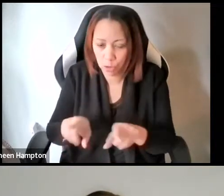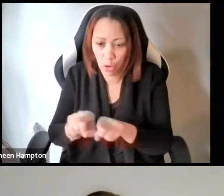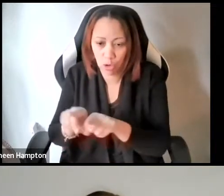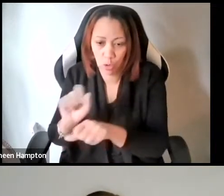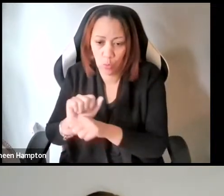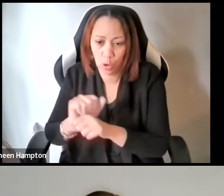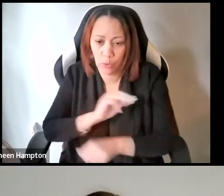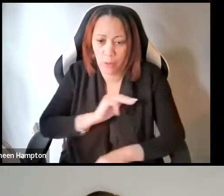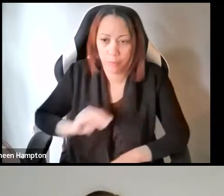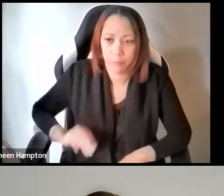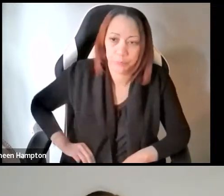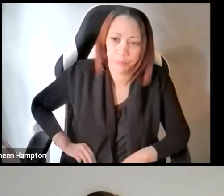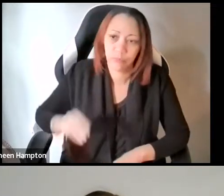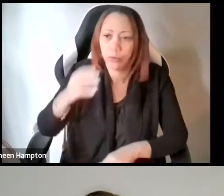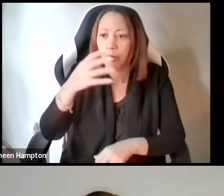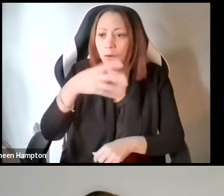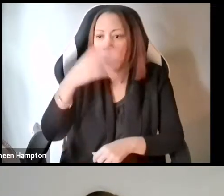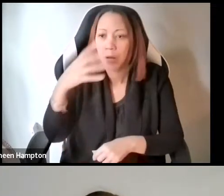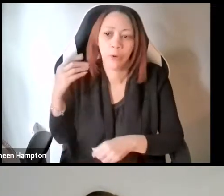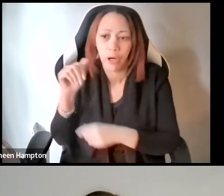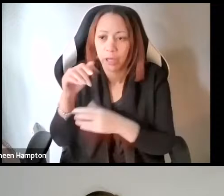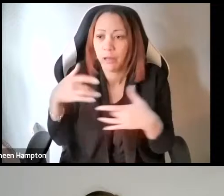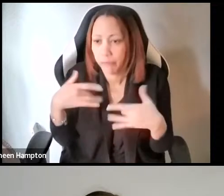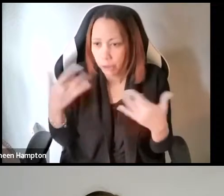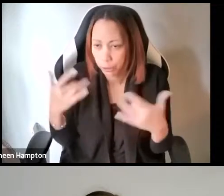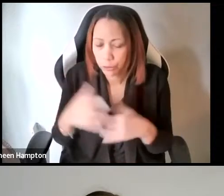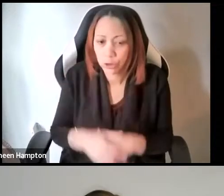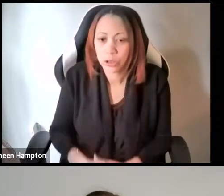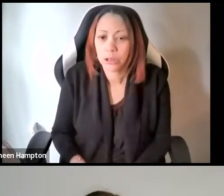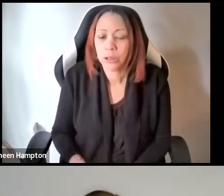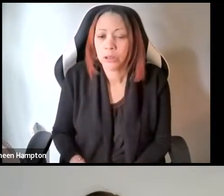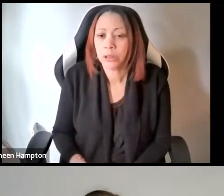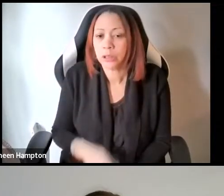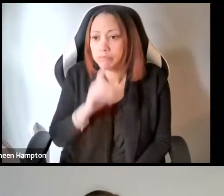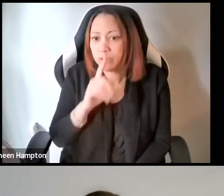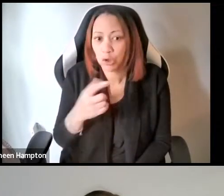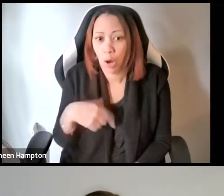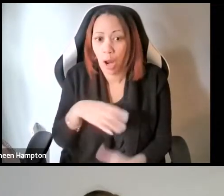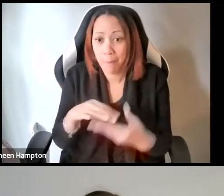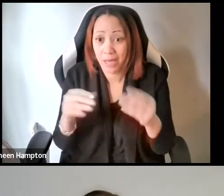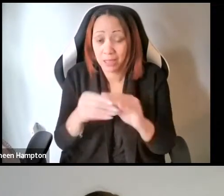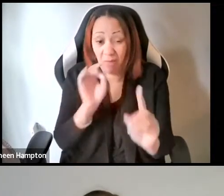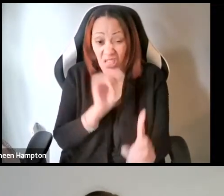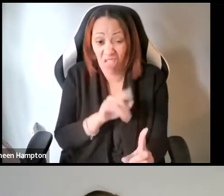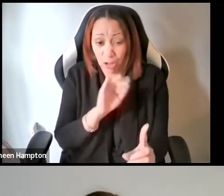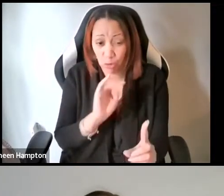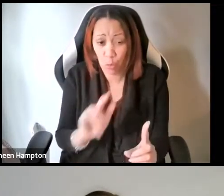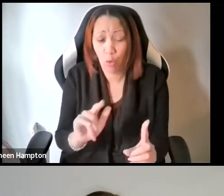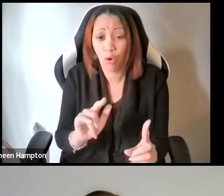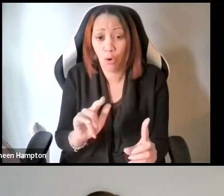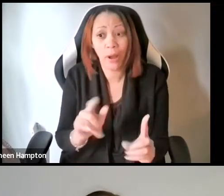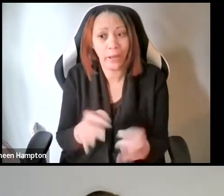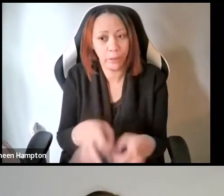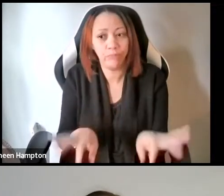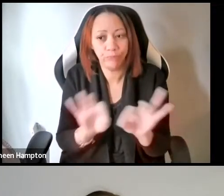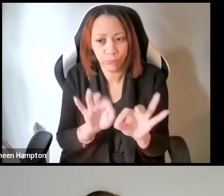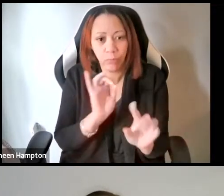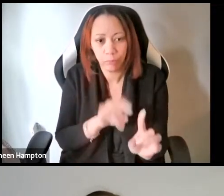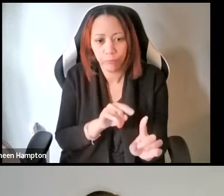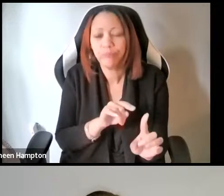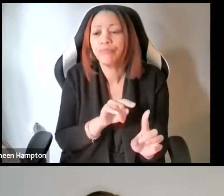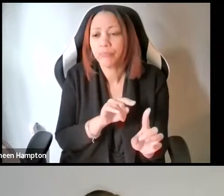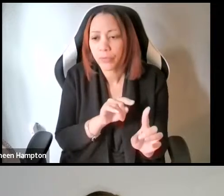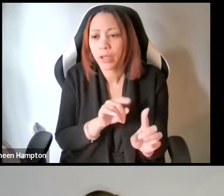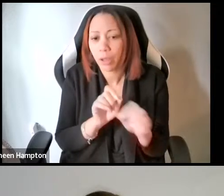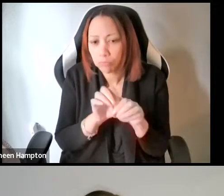Office of Immigrant Affairs to make sure our messaging about this tool and the relevancy of it is